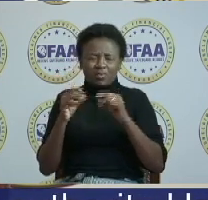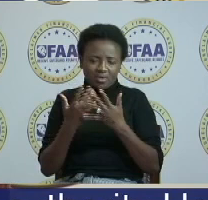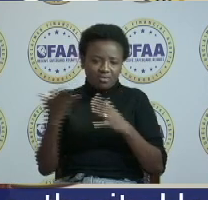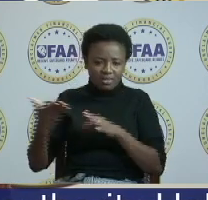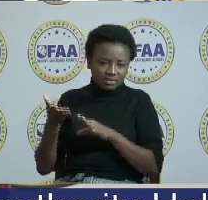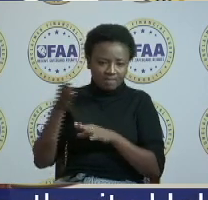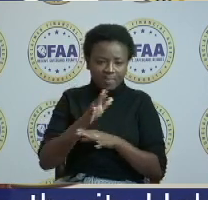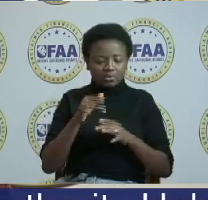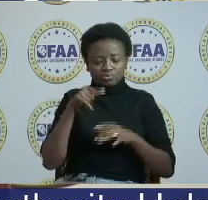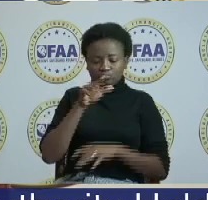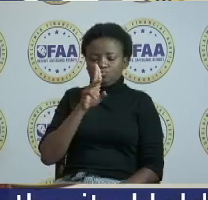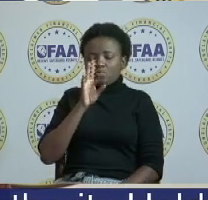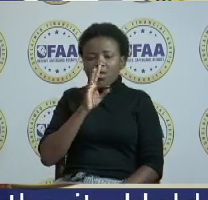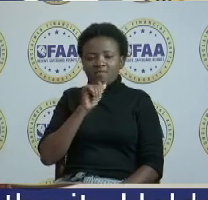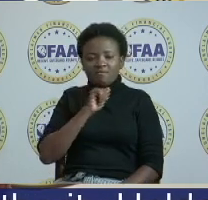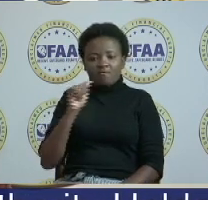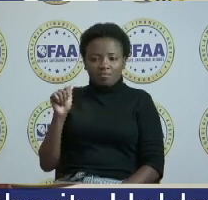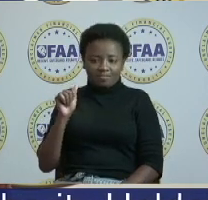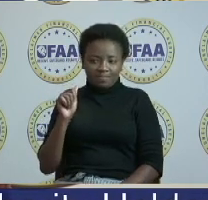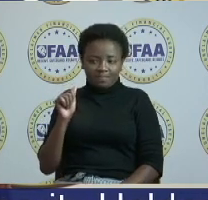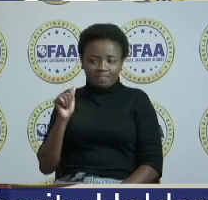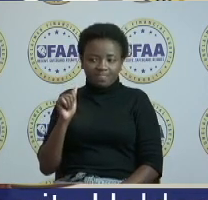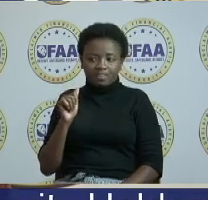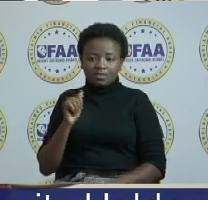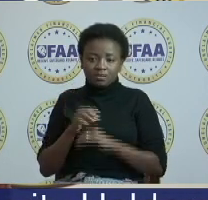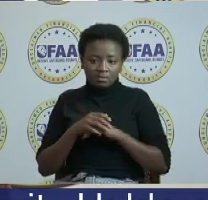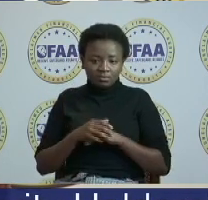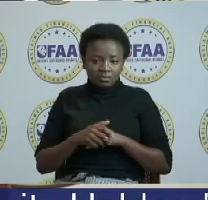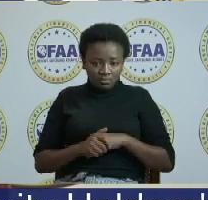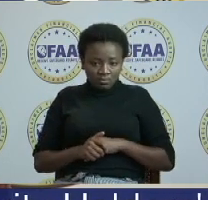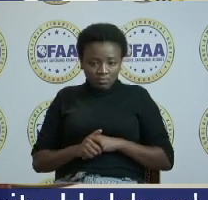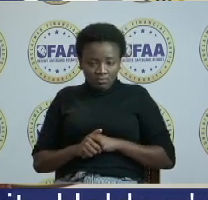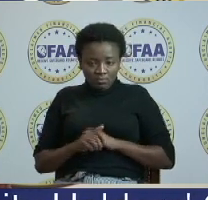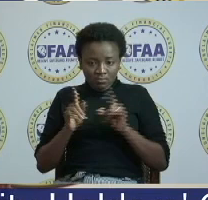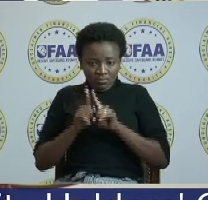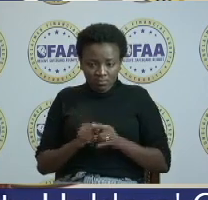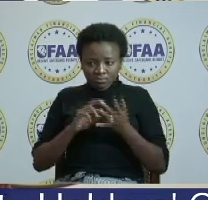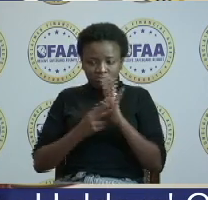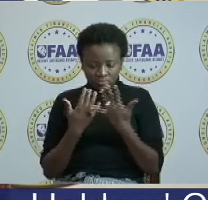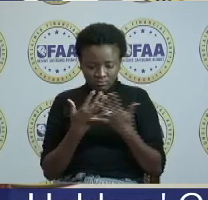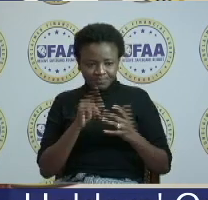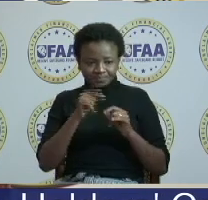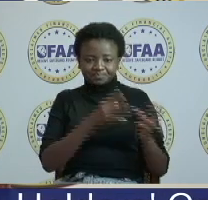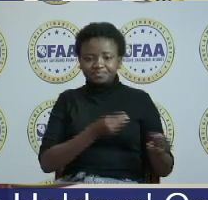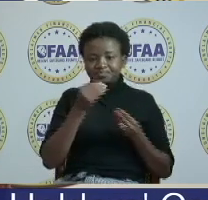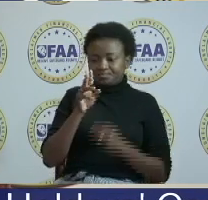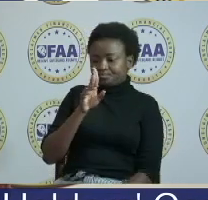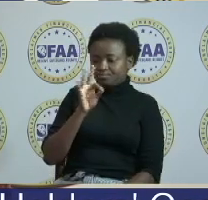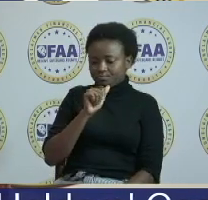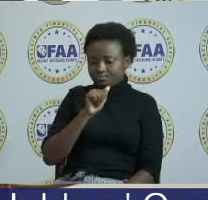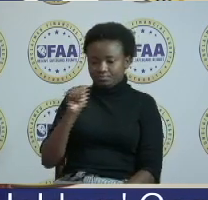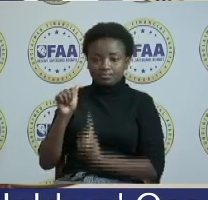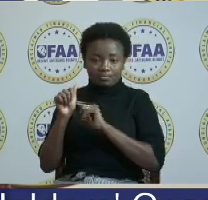once the assets have been submitted to the authority, as per the forms, you have to submit those assets,